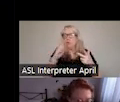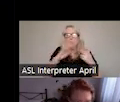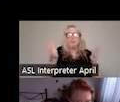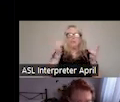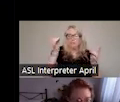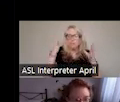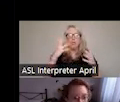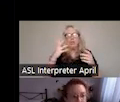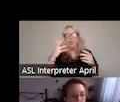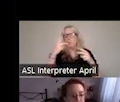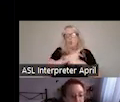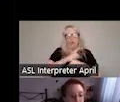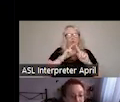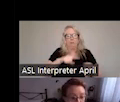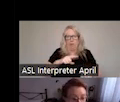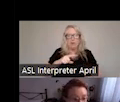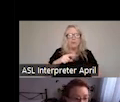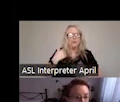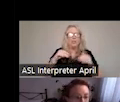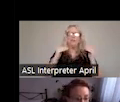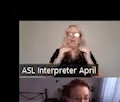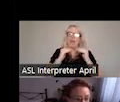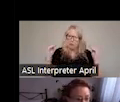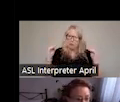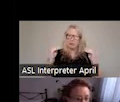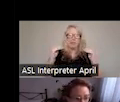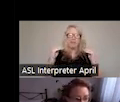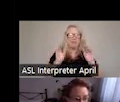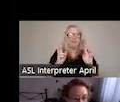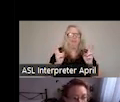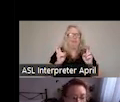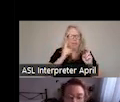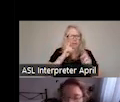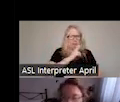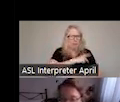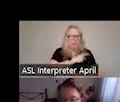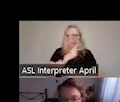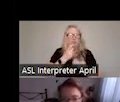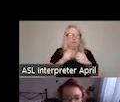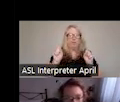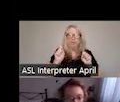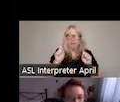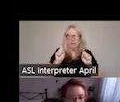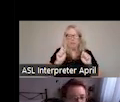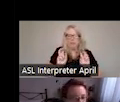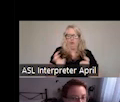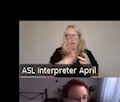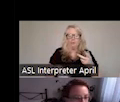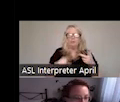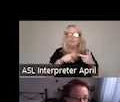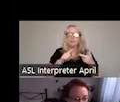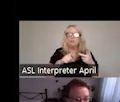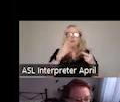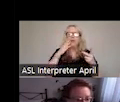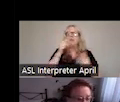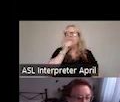carceral response. So this is a major equity issue and also a patient safety issue. And then last, privacy centers